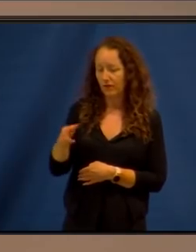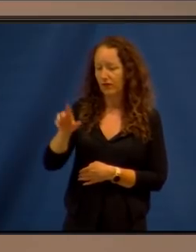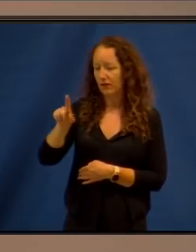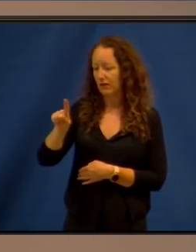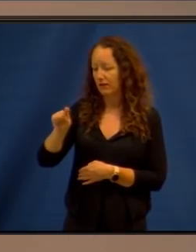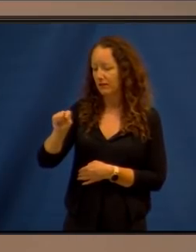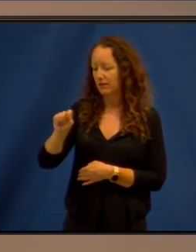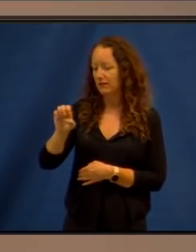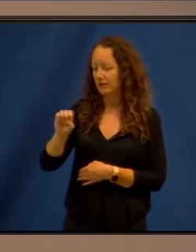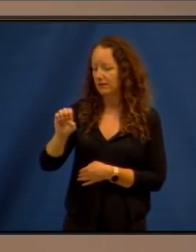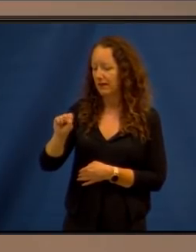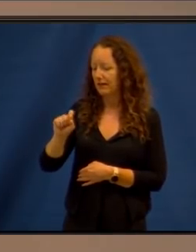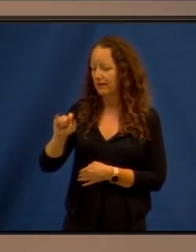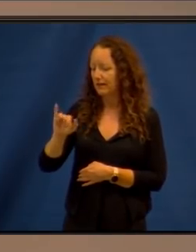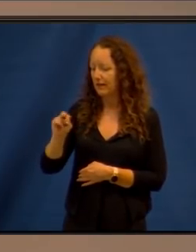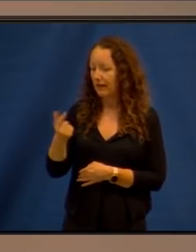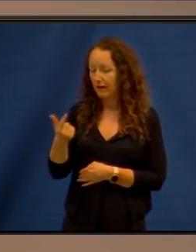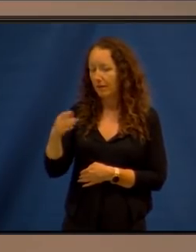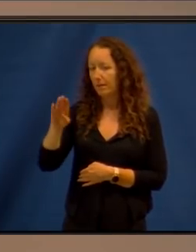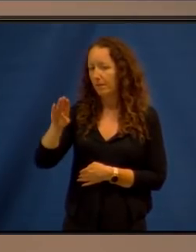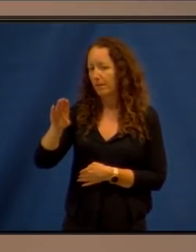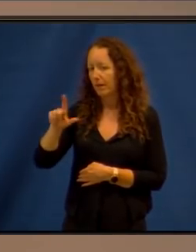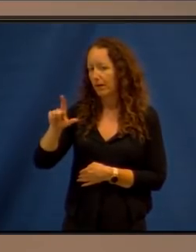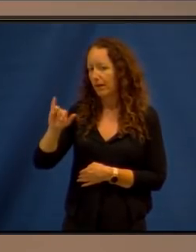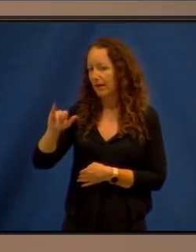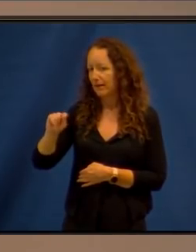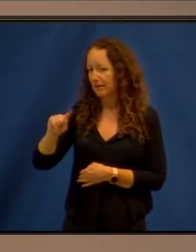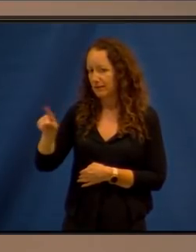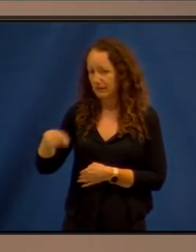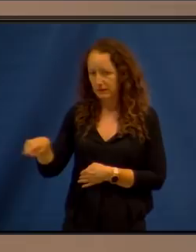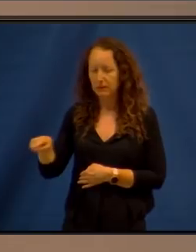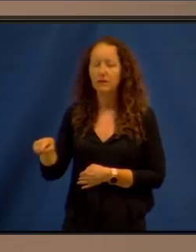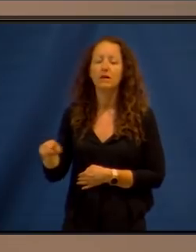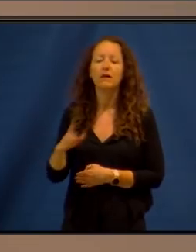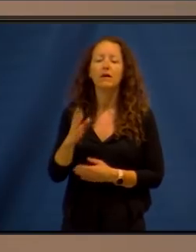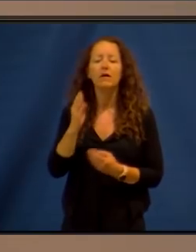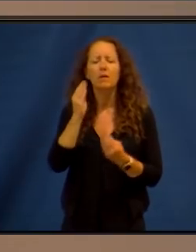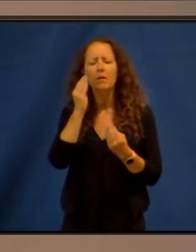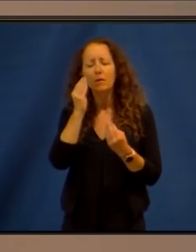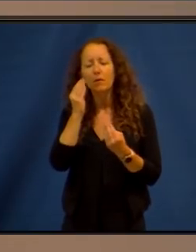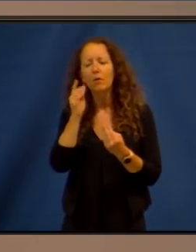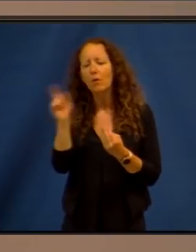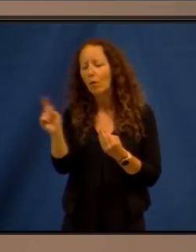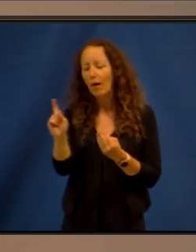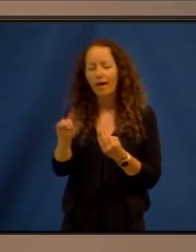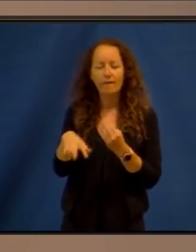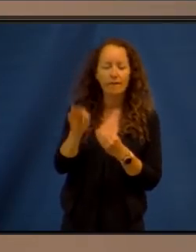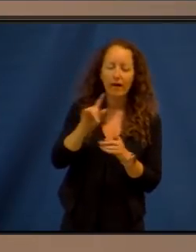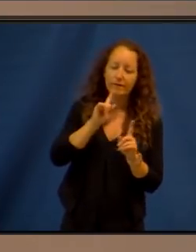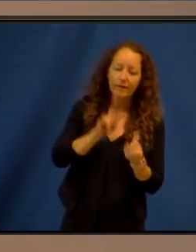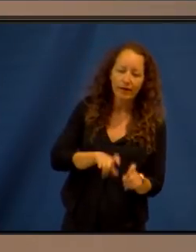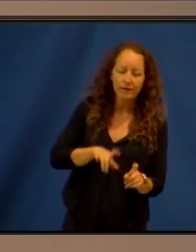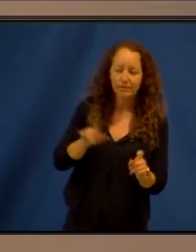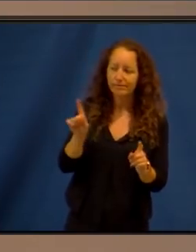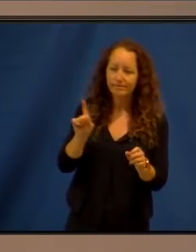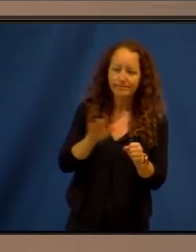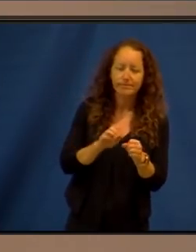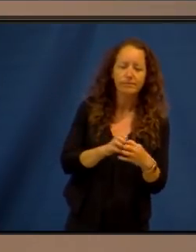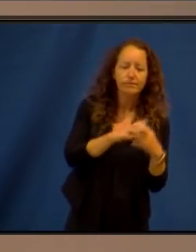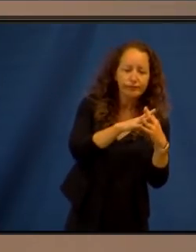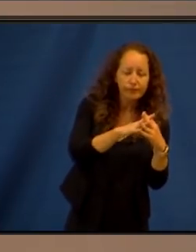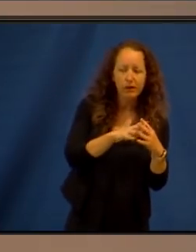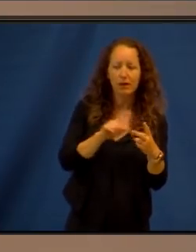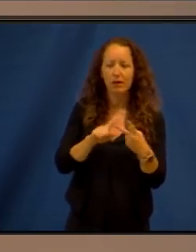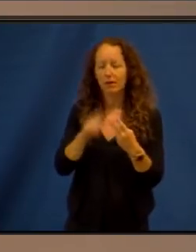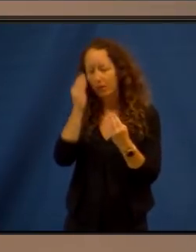www.azhealth.gov/testingblitz. And you can get your testing locations and get more information about that. So he also said that this coming Monday, May